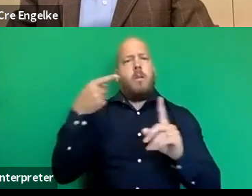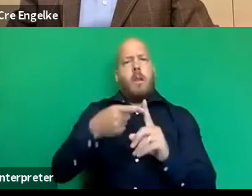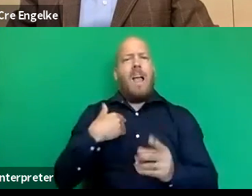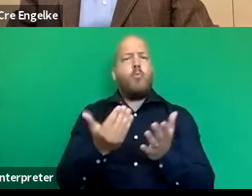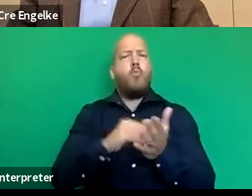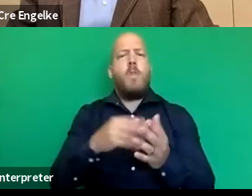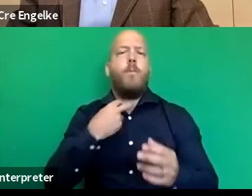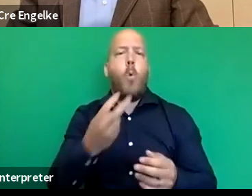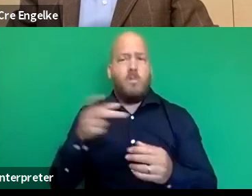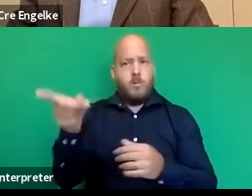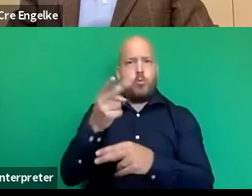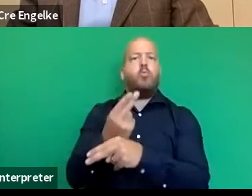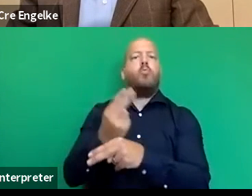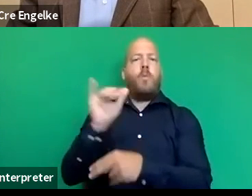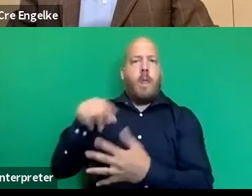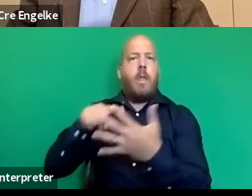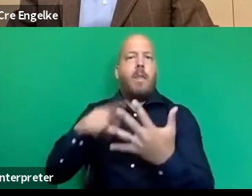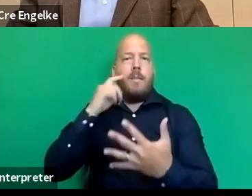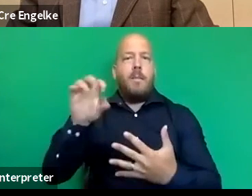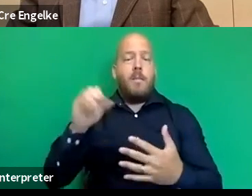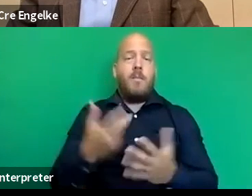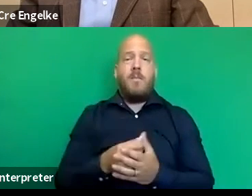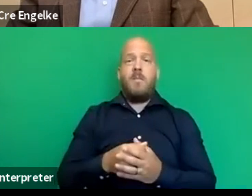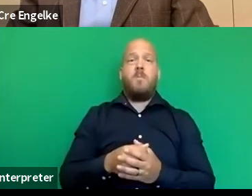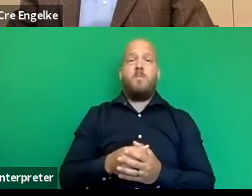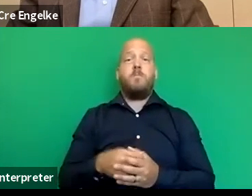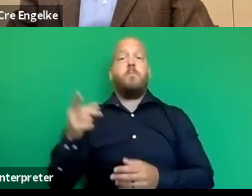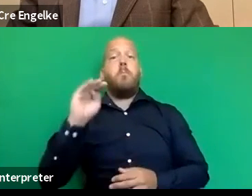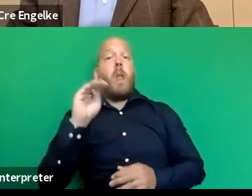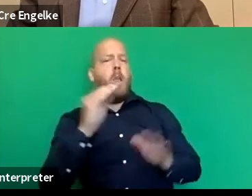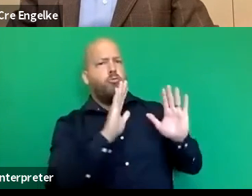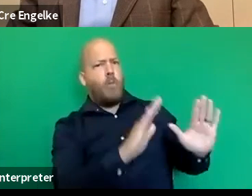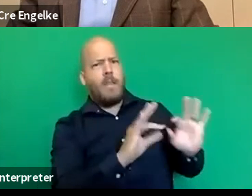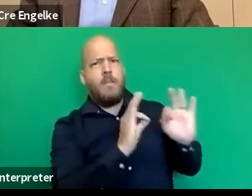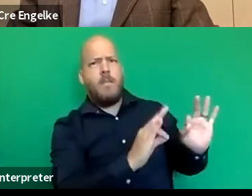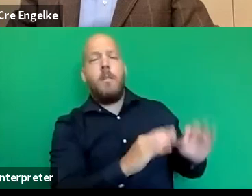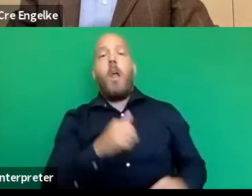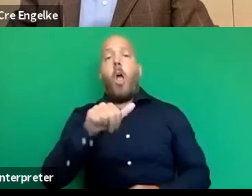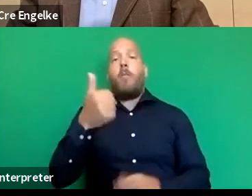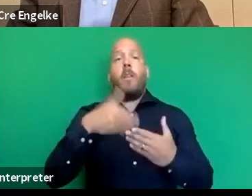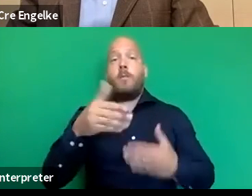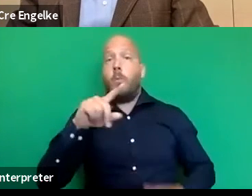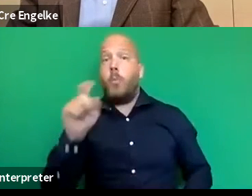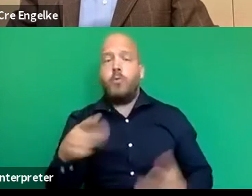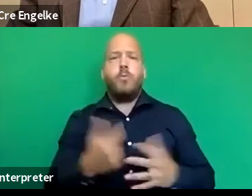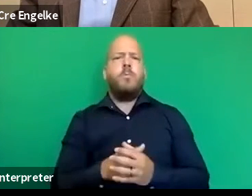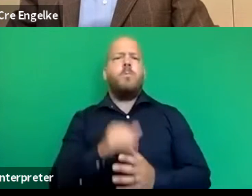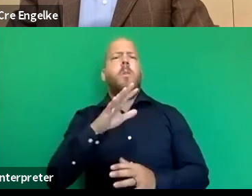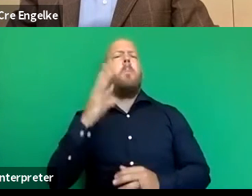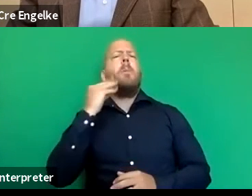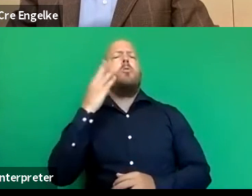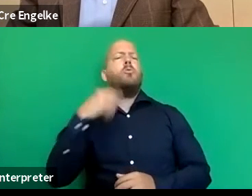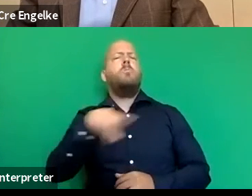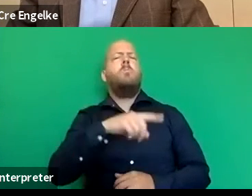the next question for the panel. In your experience, what are the benefits and the weaknesses of